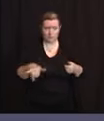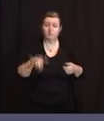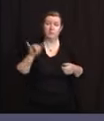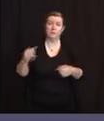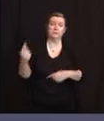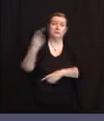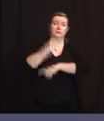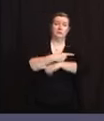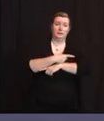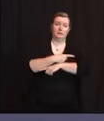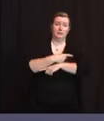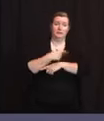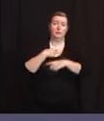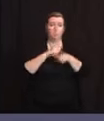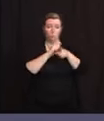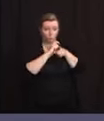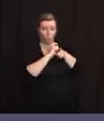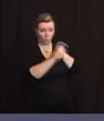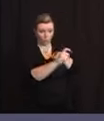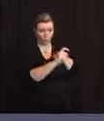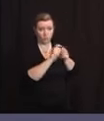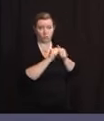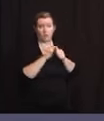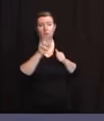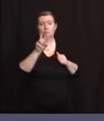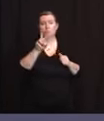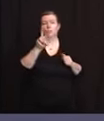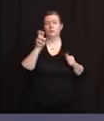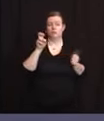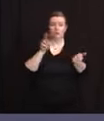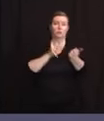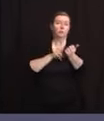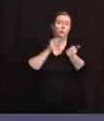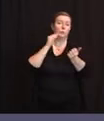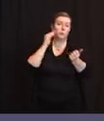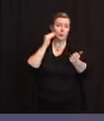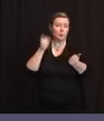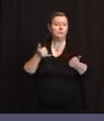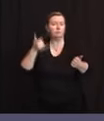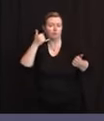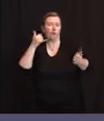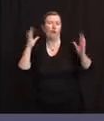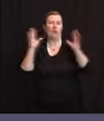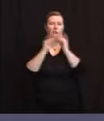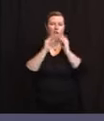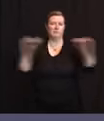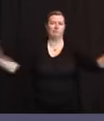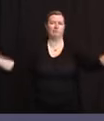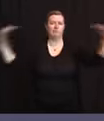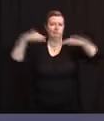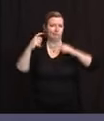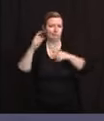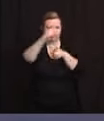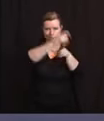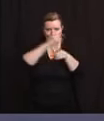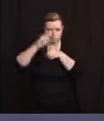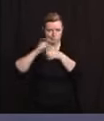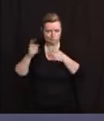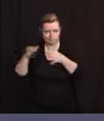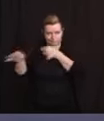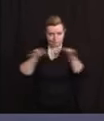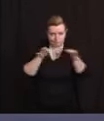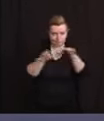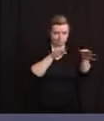than 200 long-term care facilities outlining the requirements for accepting patients back to